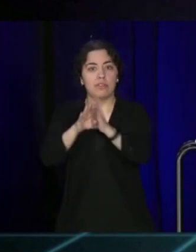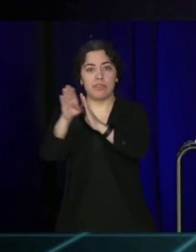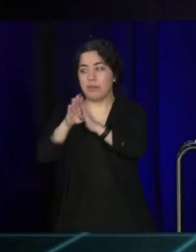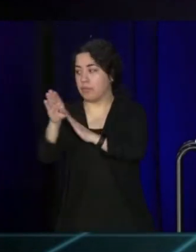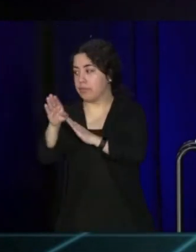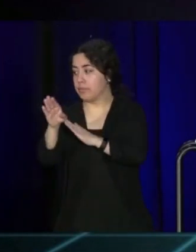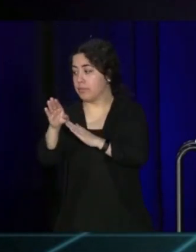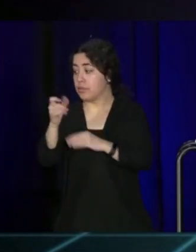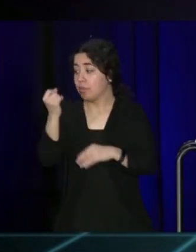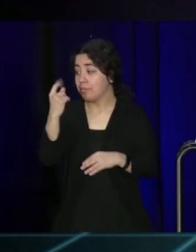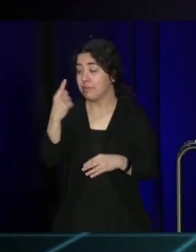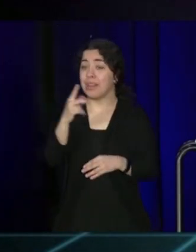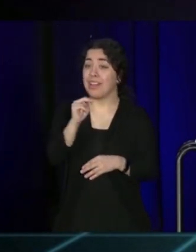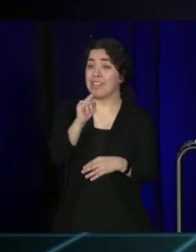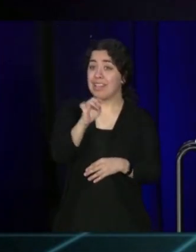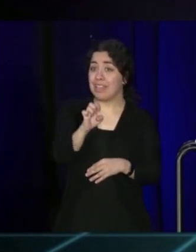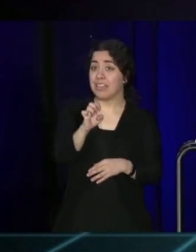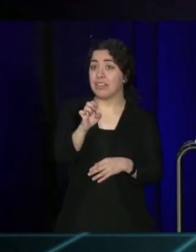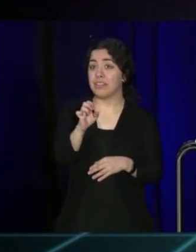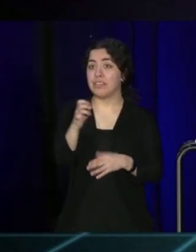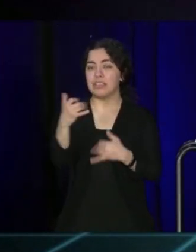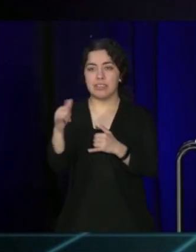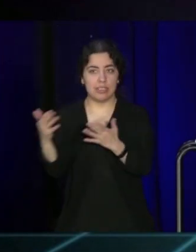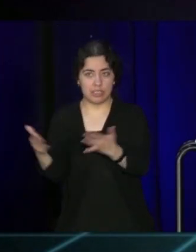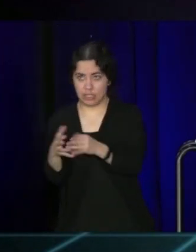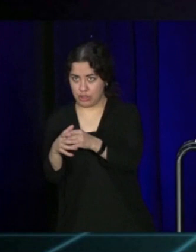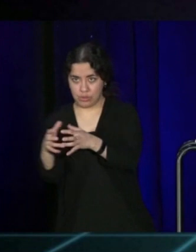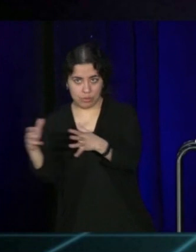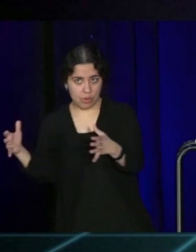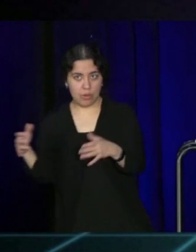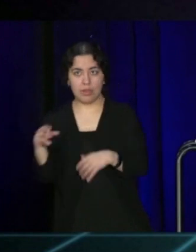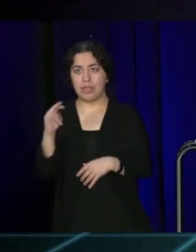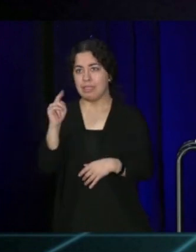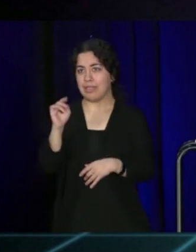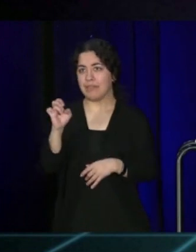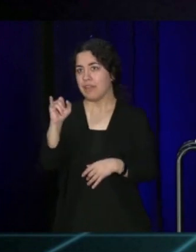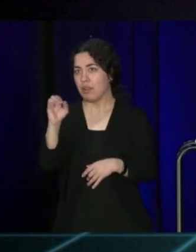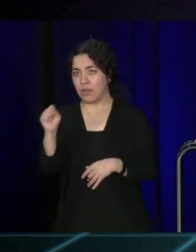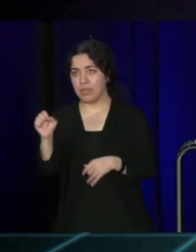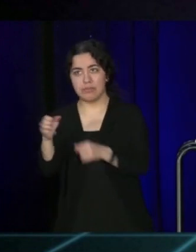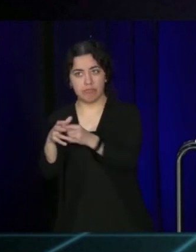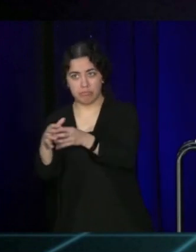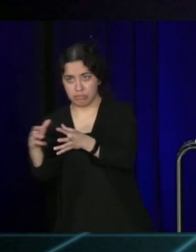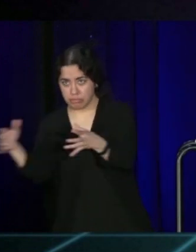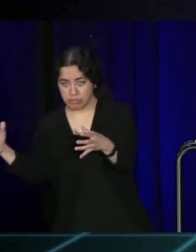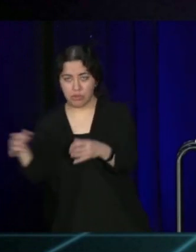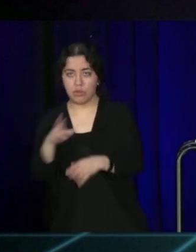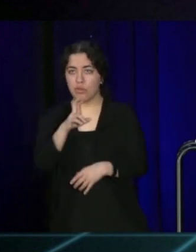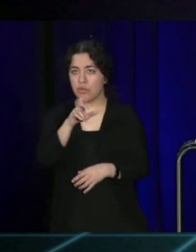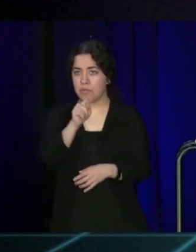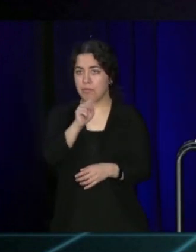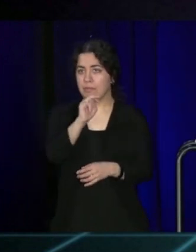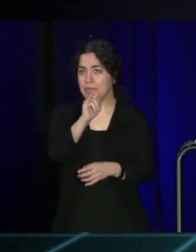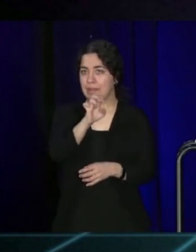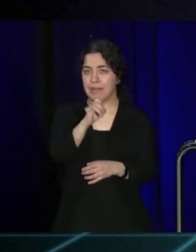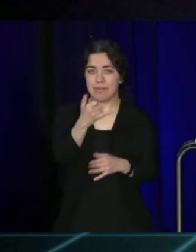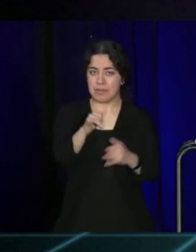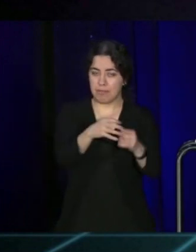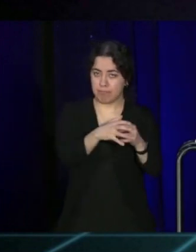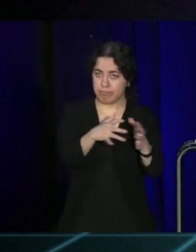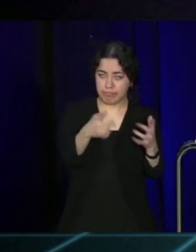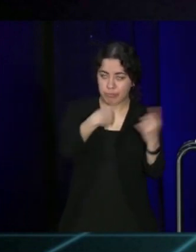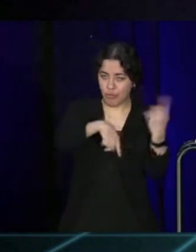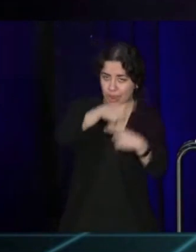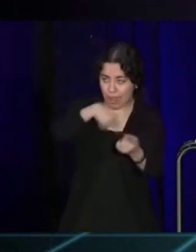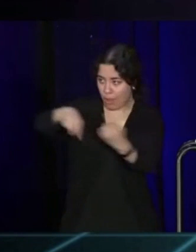is still here and growing, native iOS is still here and growing, and React Native and many others are still around. So